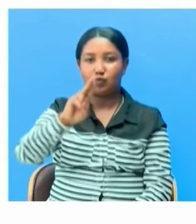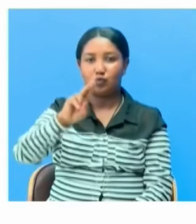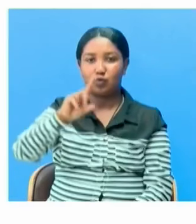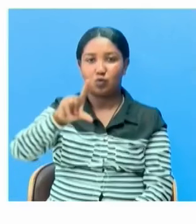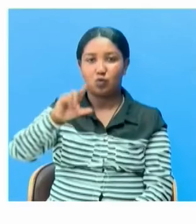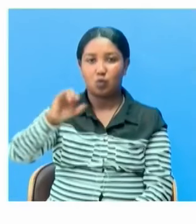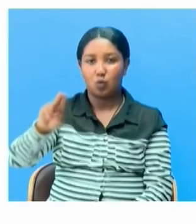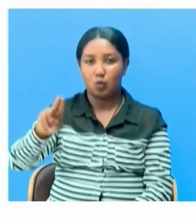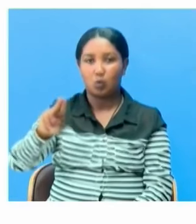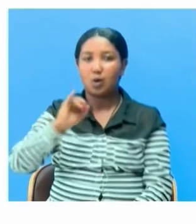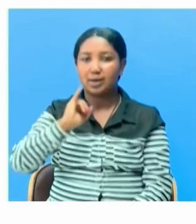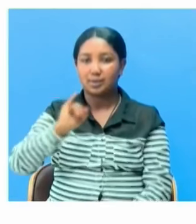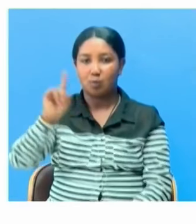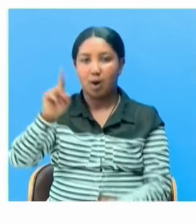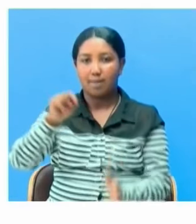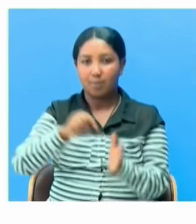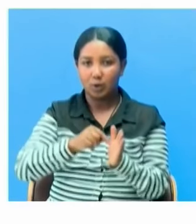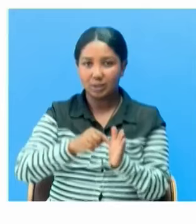is